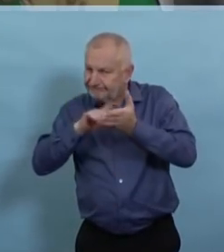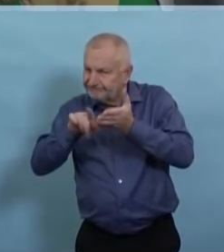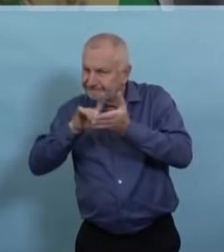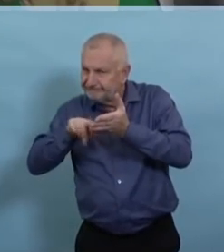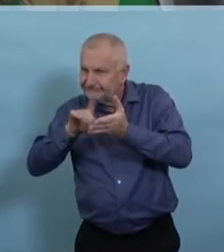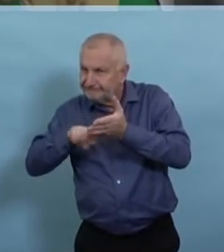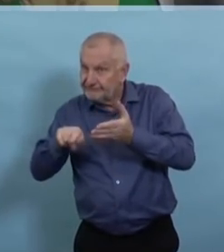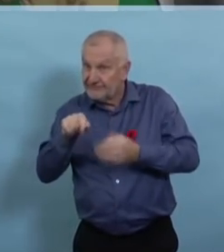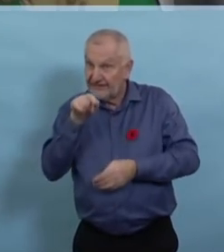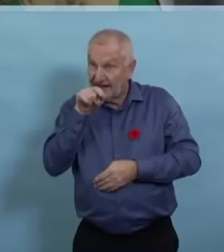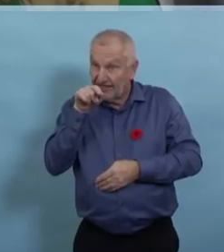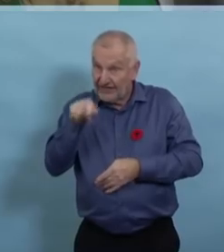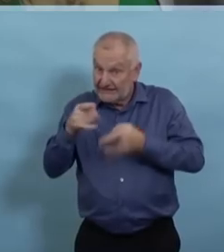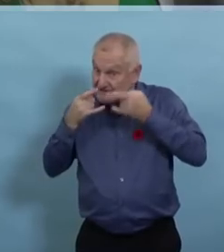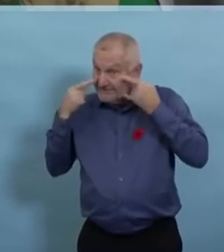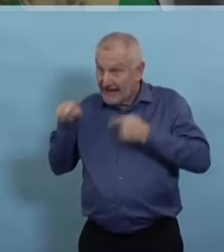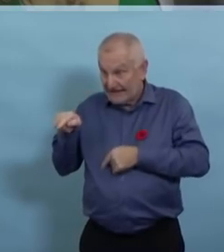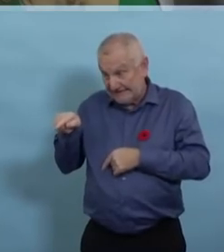to determine